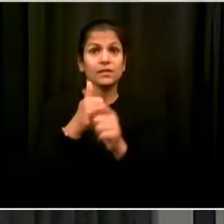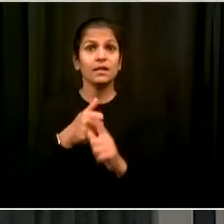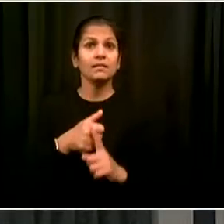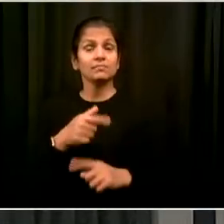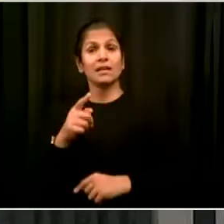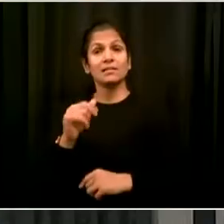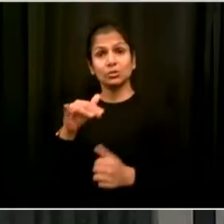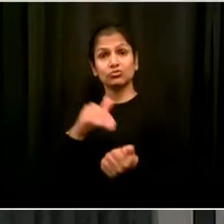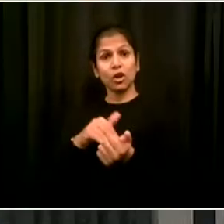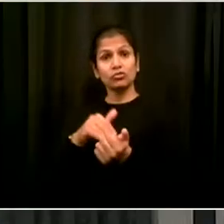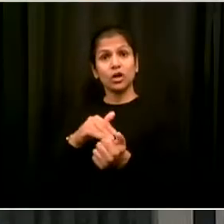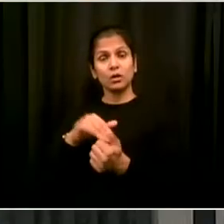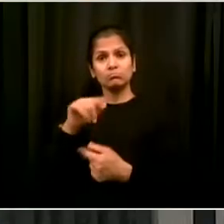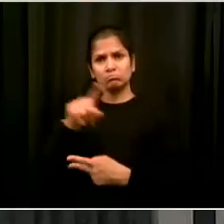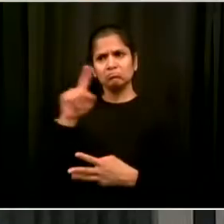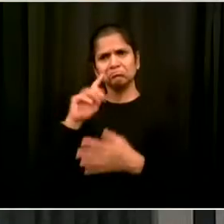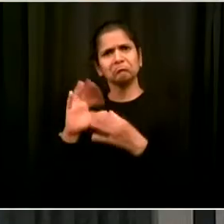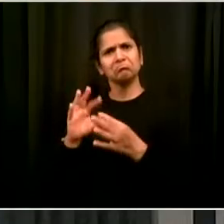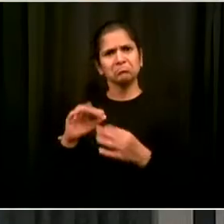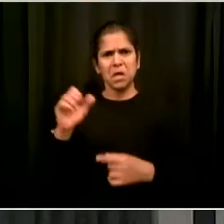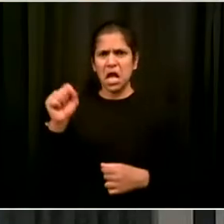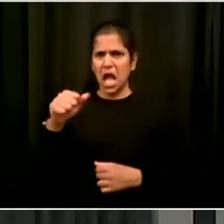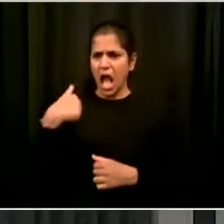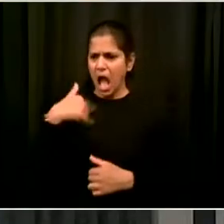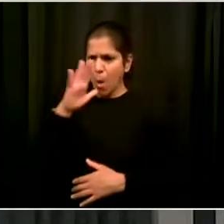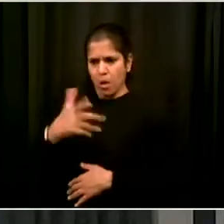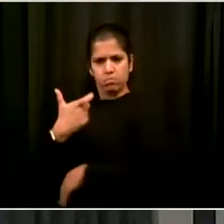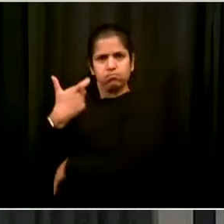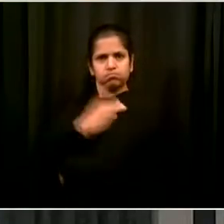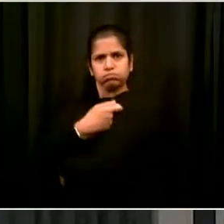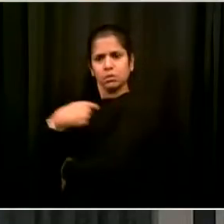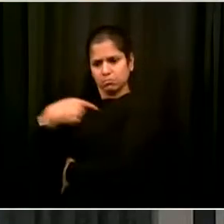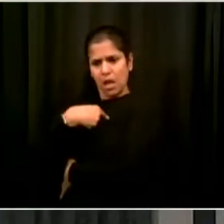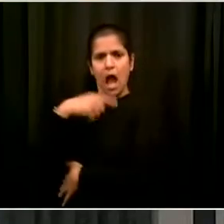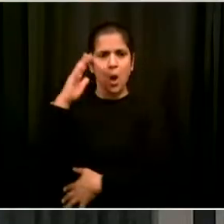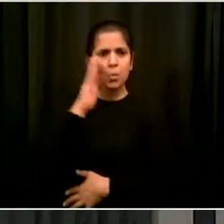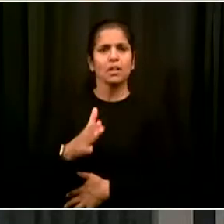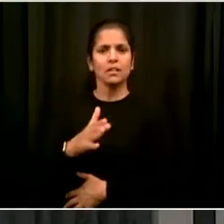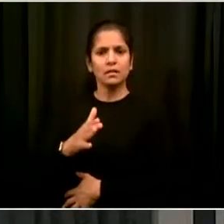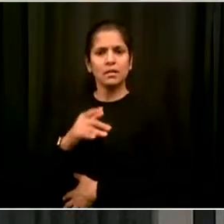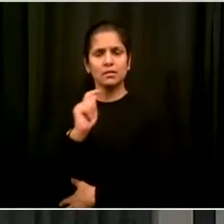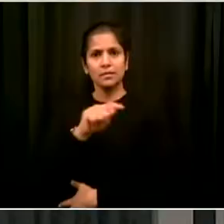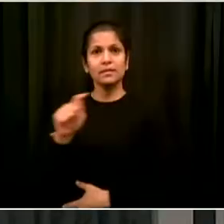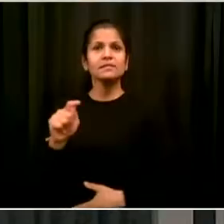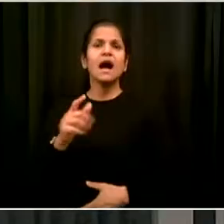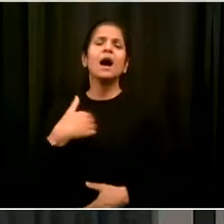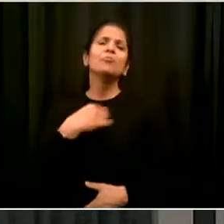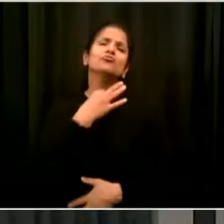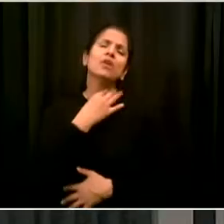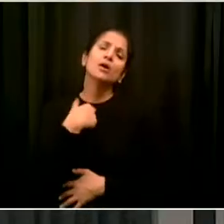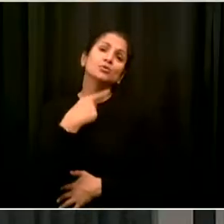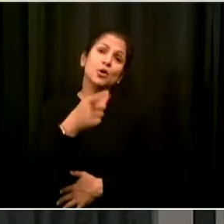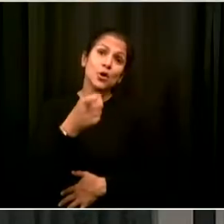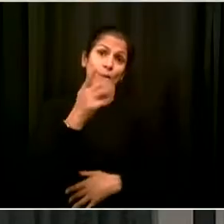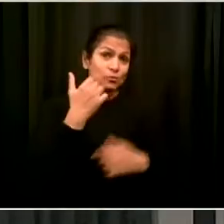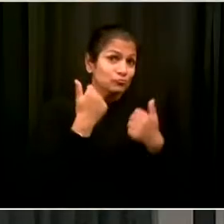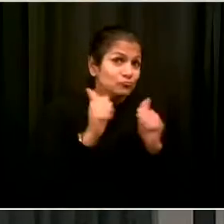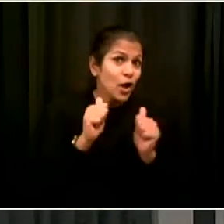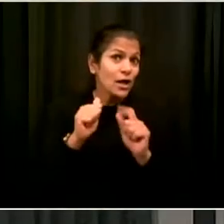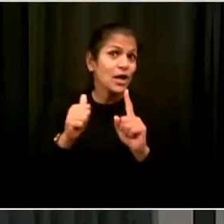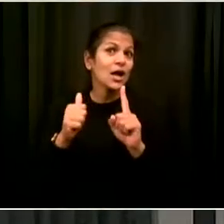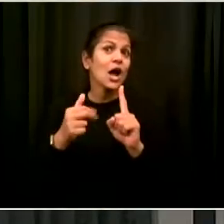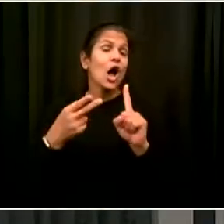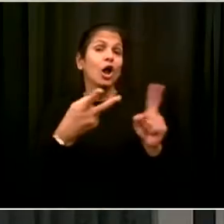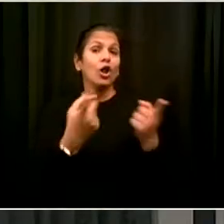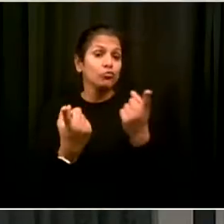thought about recruiting, let's say, sports figures or people in the performance